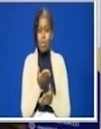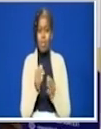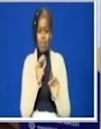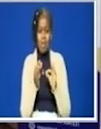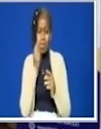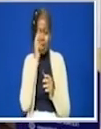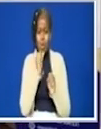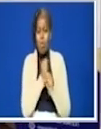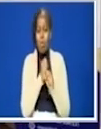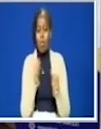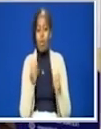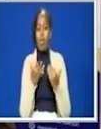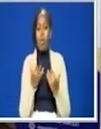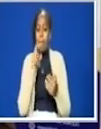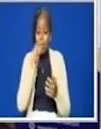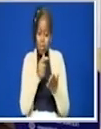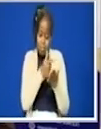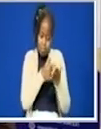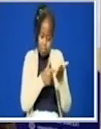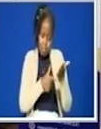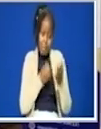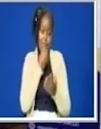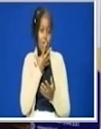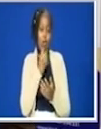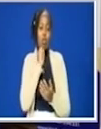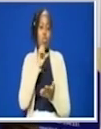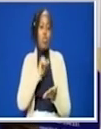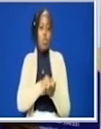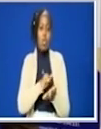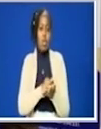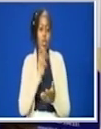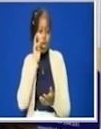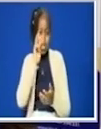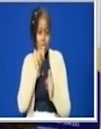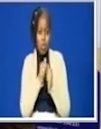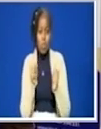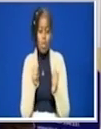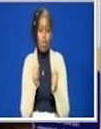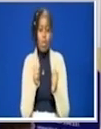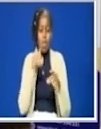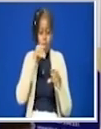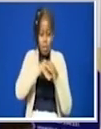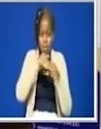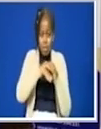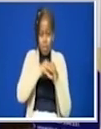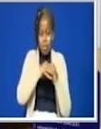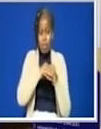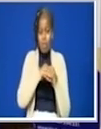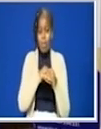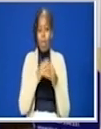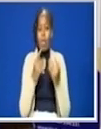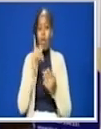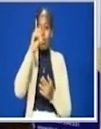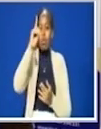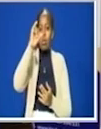fine. We will have to dissect the flower so that we can have a look at the details, the inner details. Wait, dissecting is the